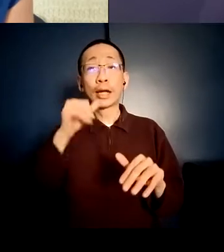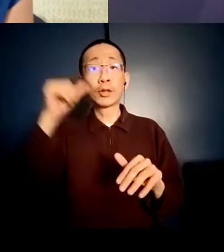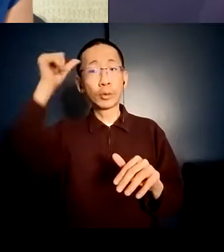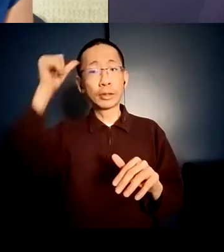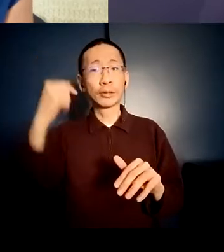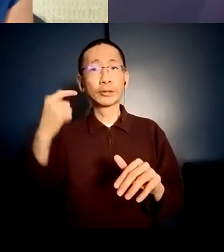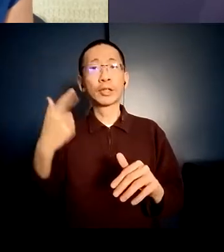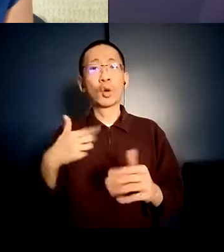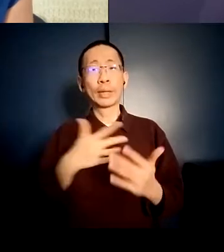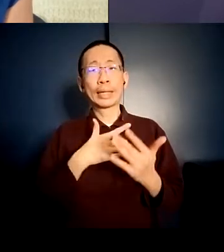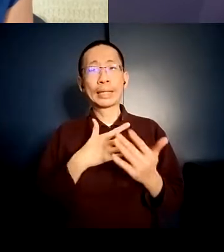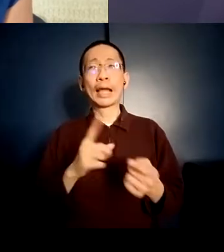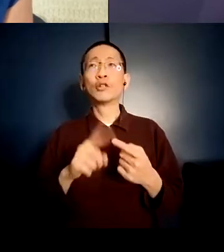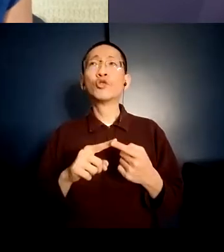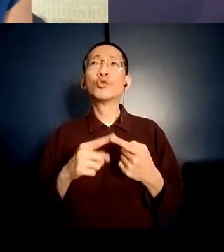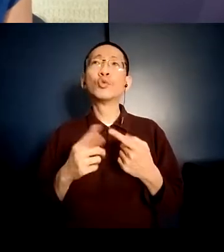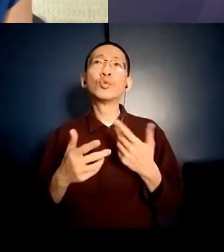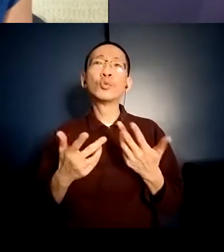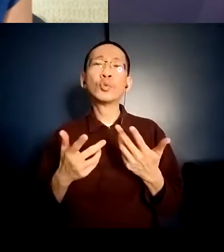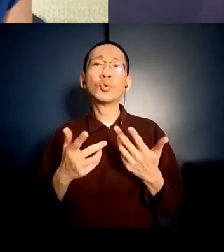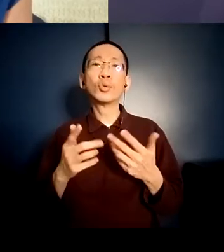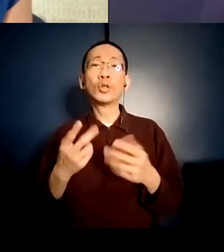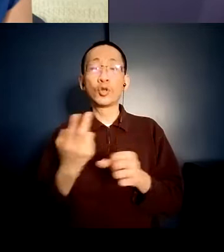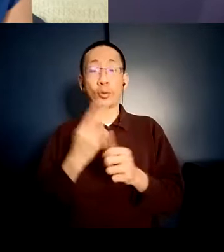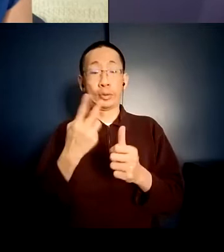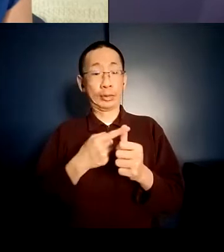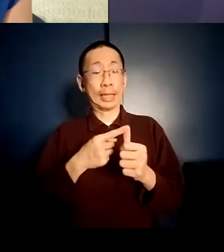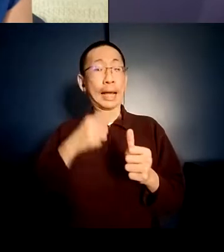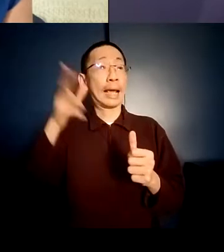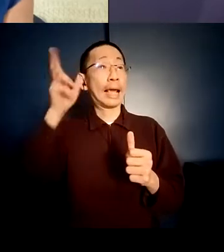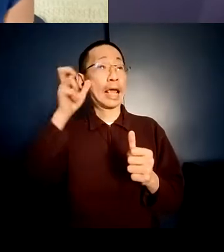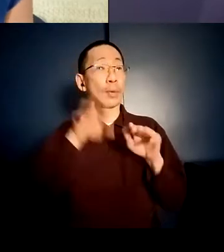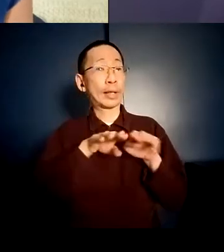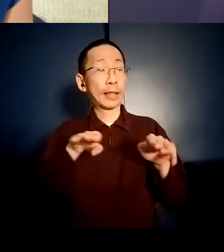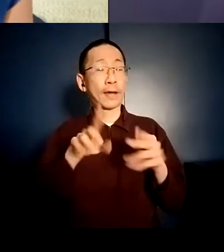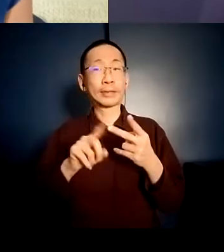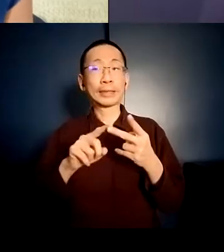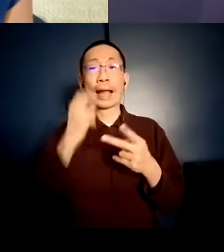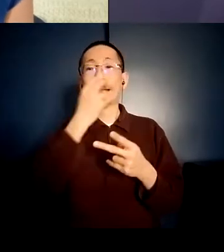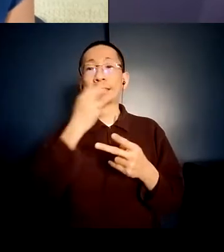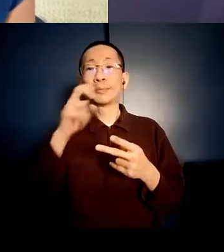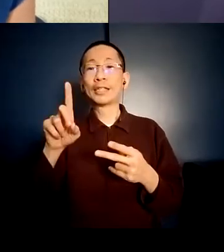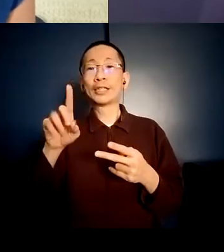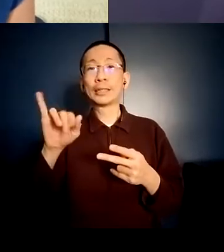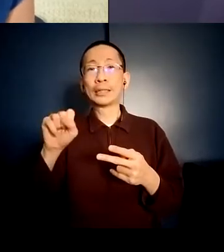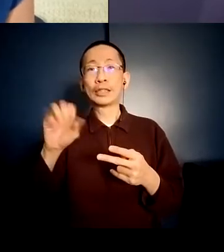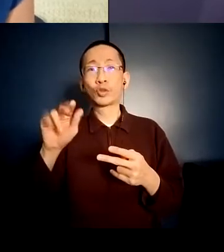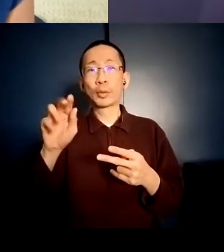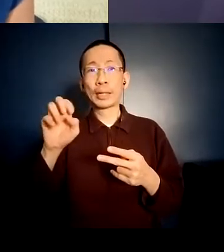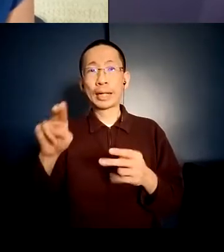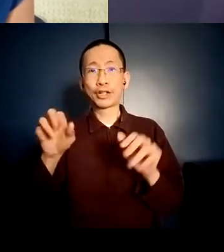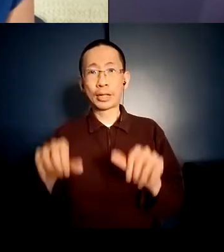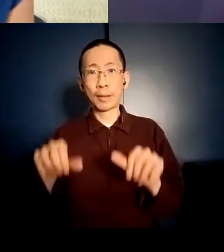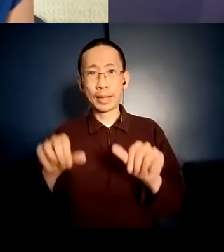tend to go by both hearing levels and by speech discrimination ability. If a